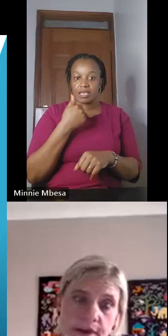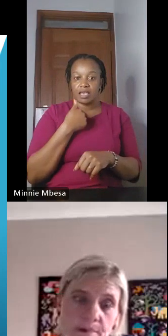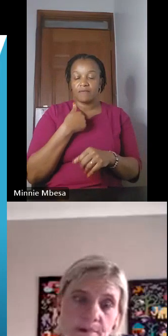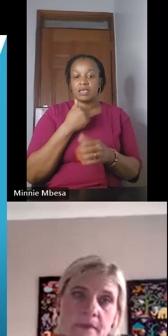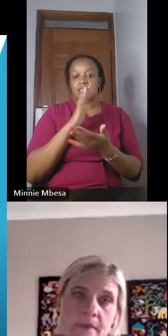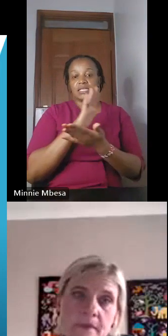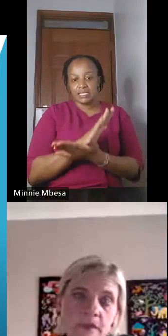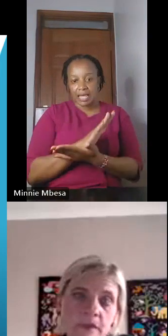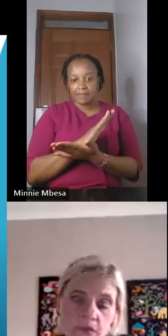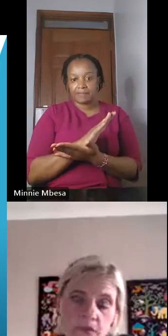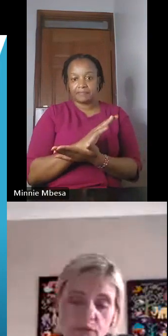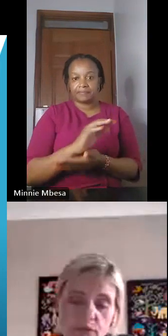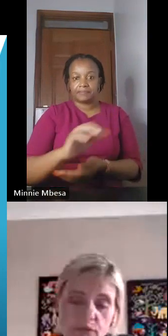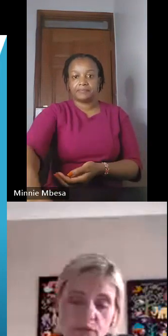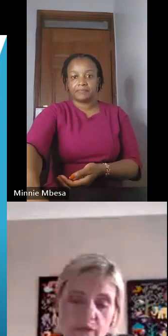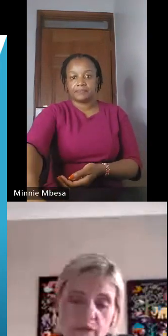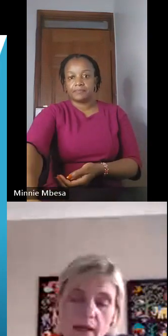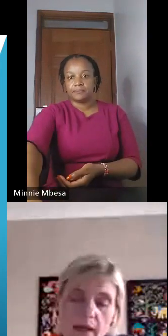to